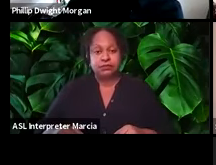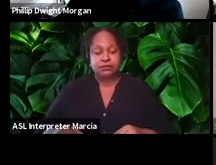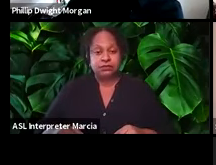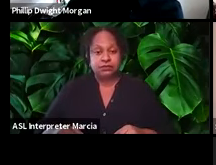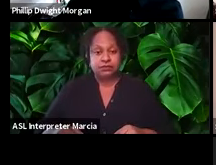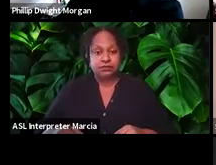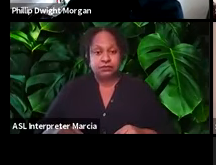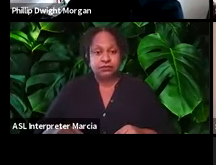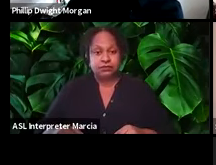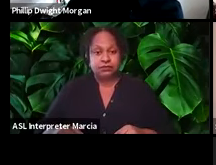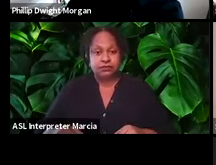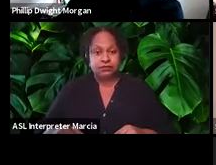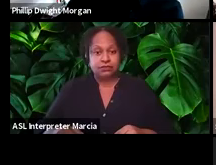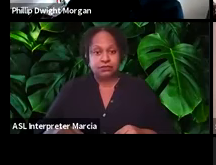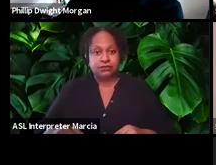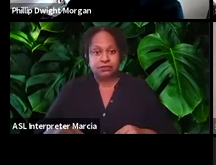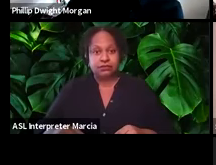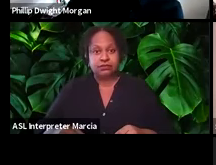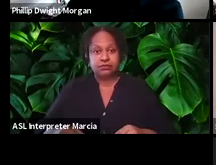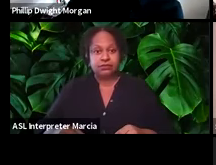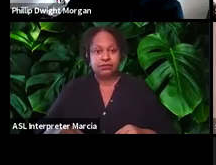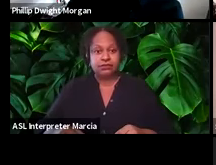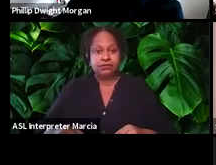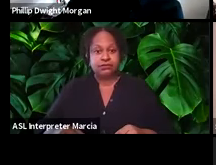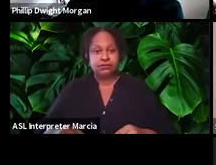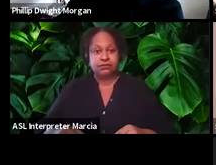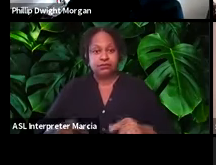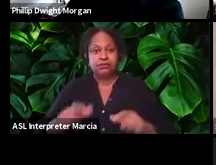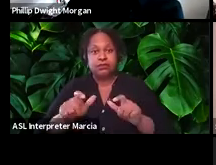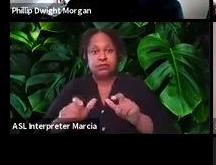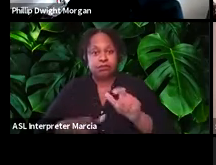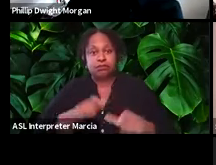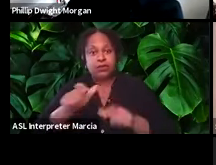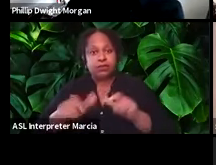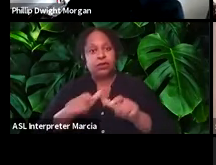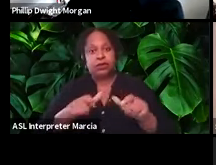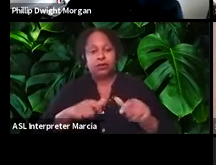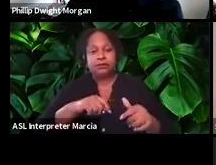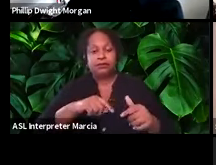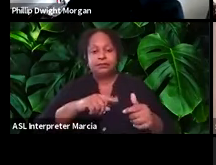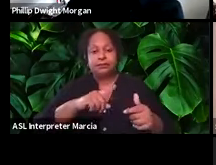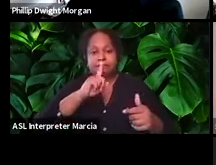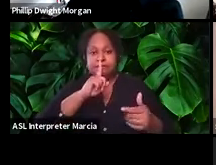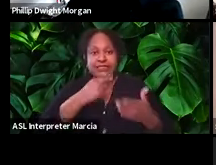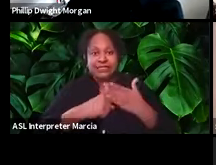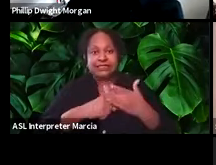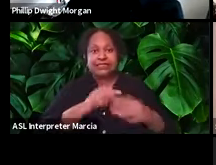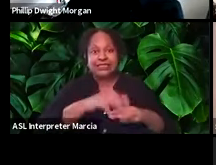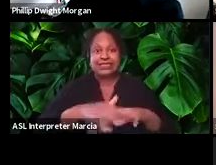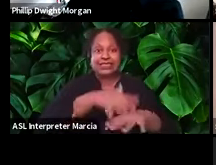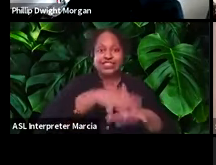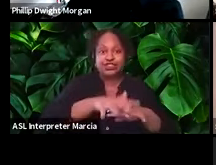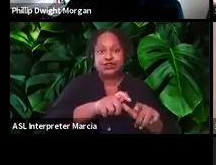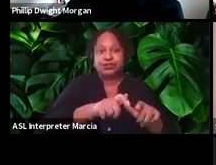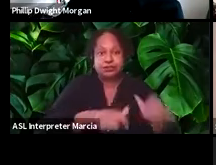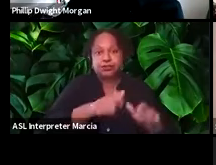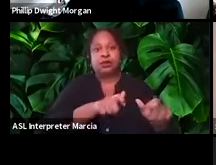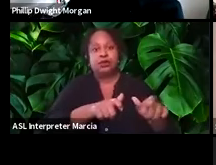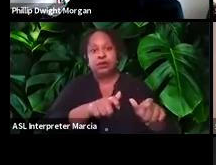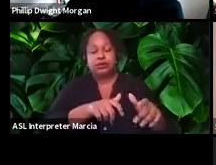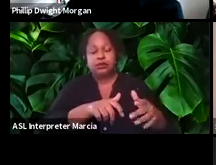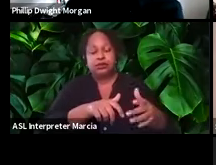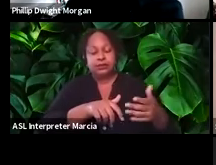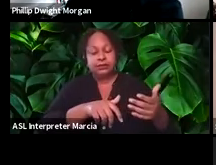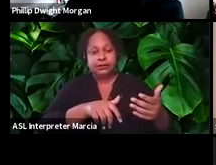mention of our Indigenous brothers and sisters and persons. Because we are not trying to just